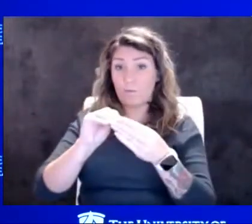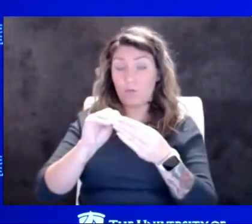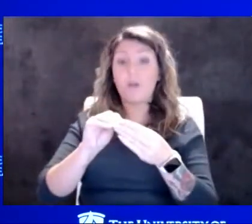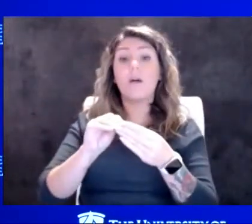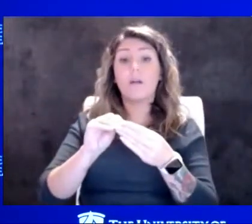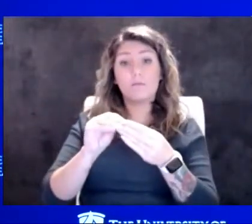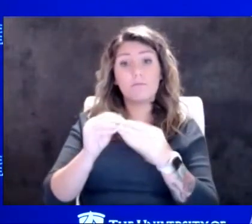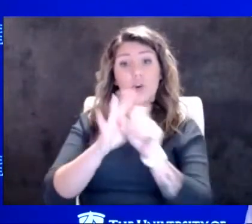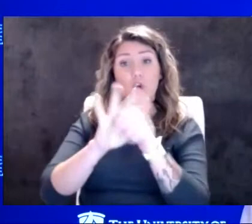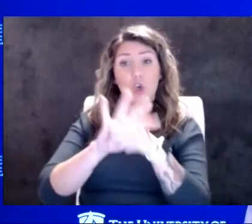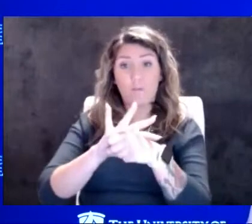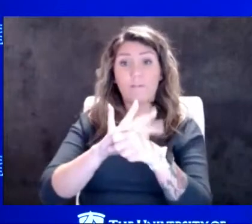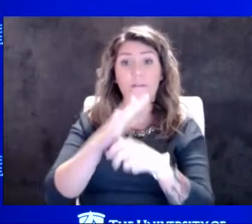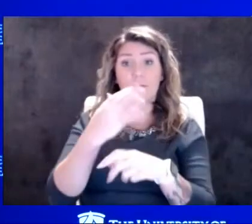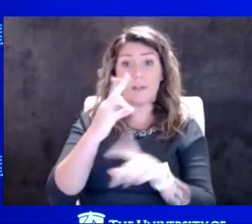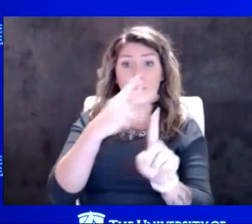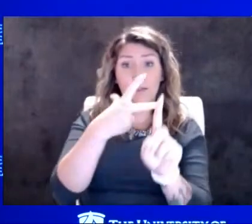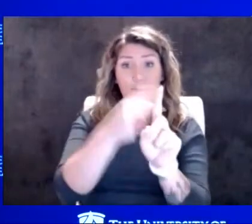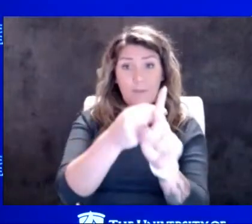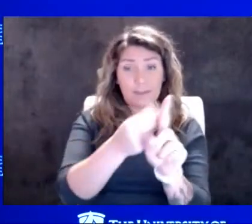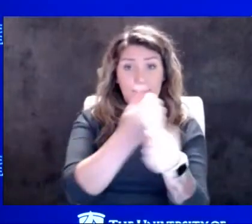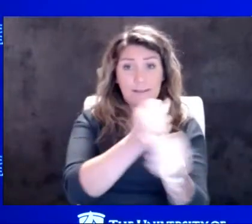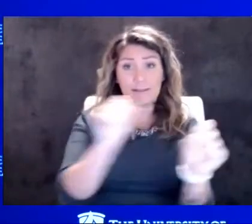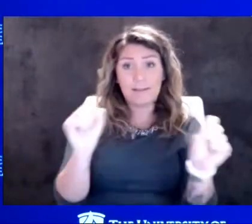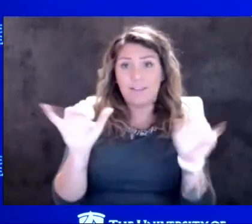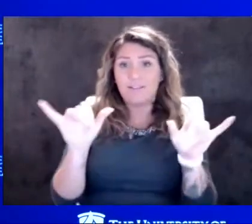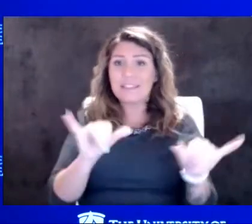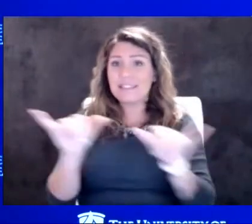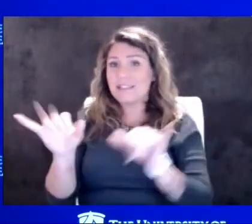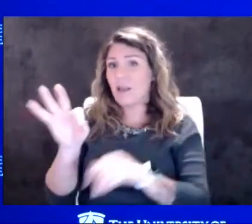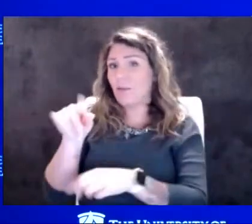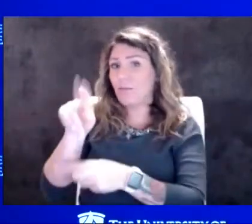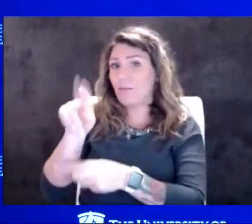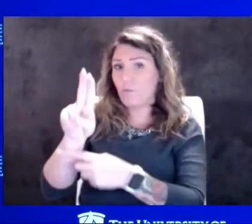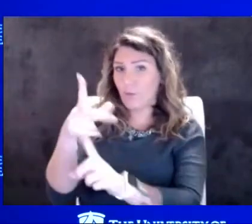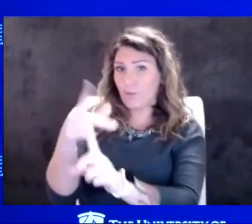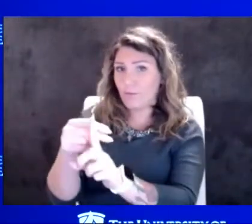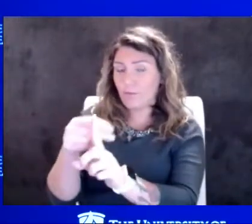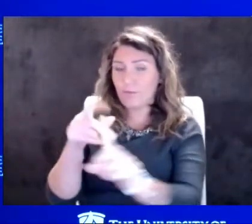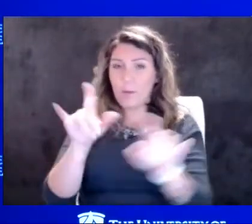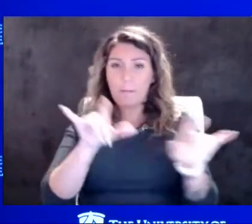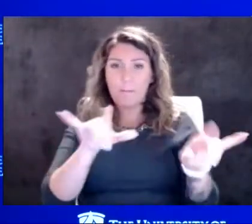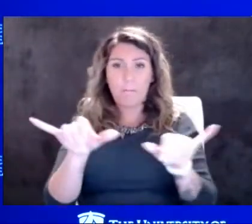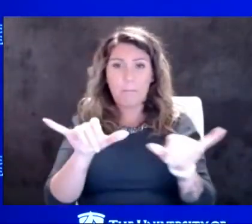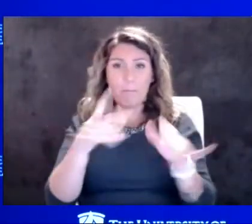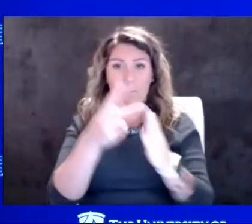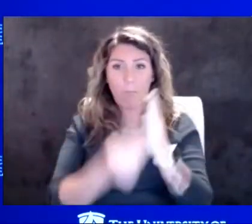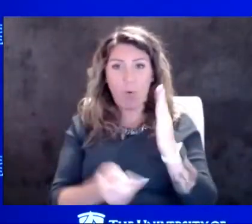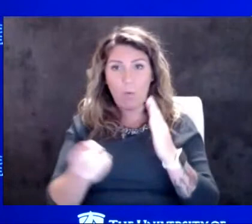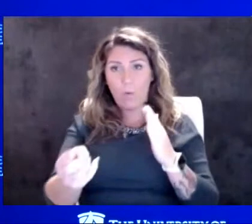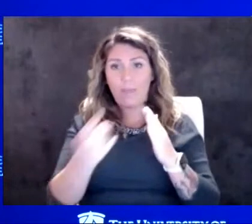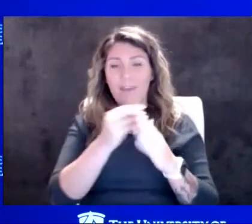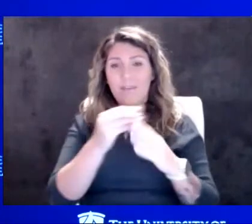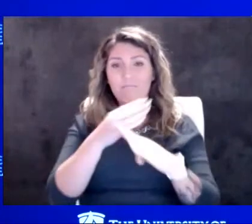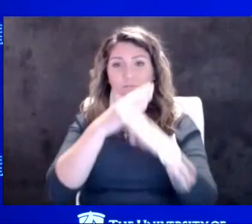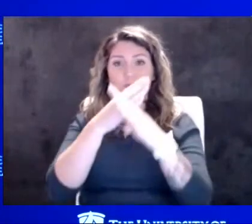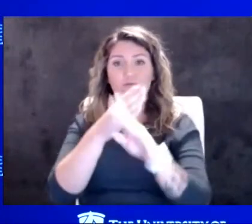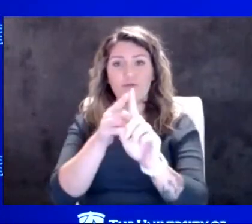are safe, very effective. Same thing with the influenza vaccines, and even can protect you from